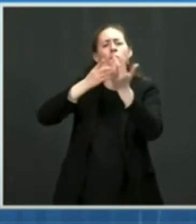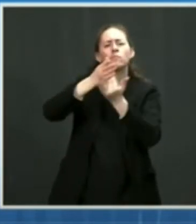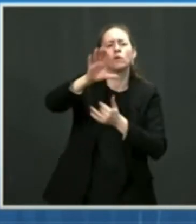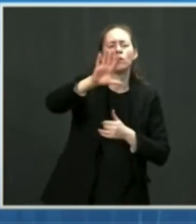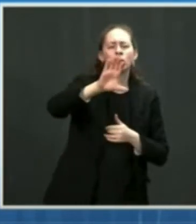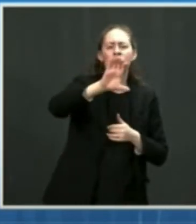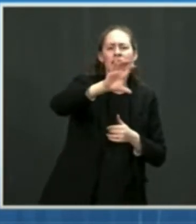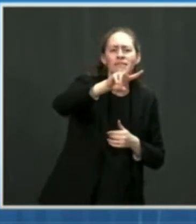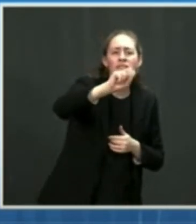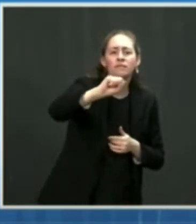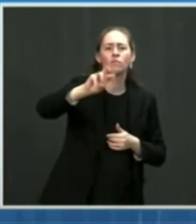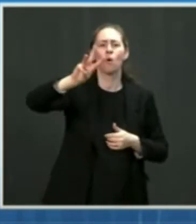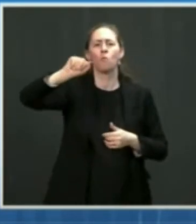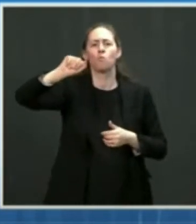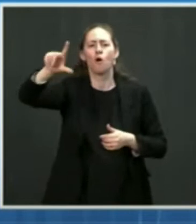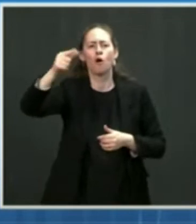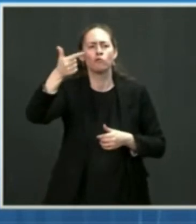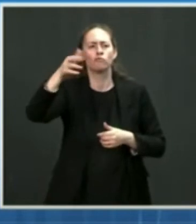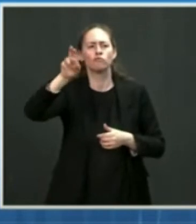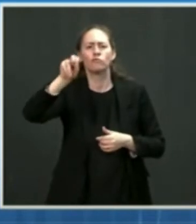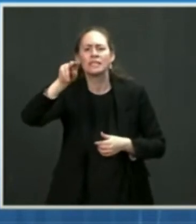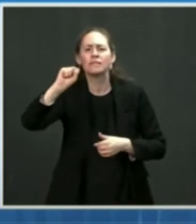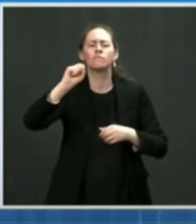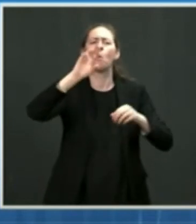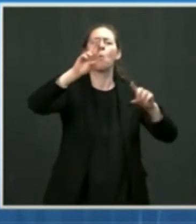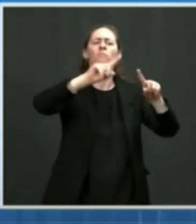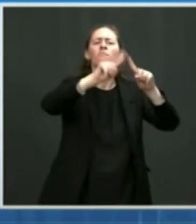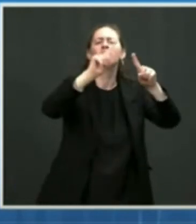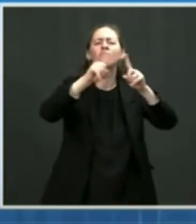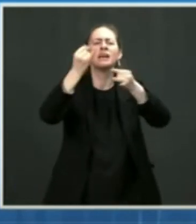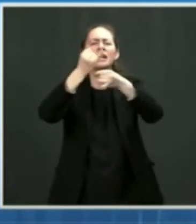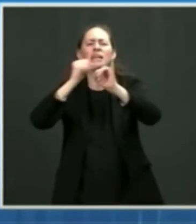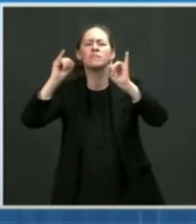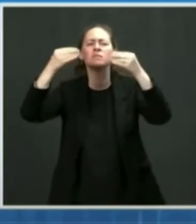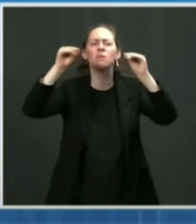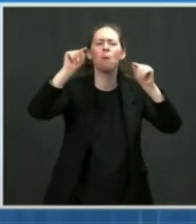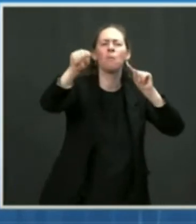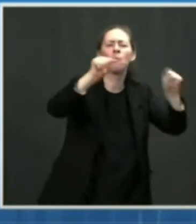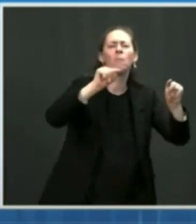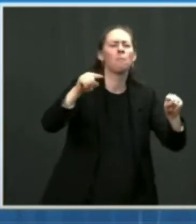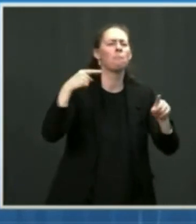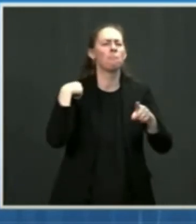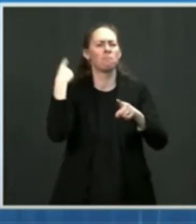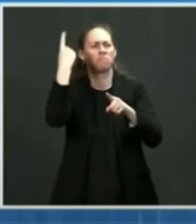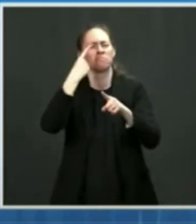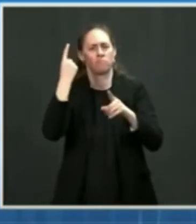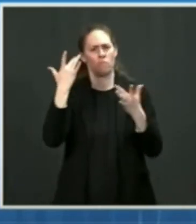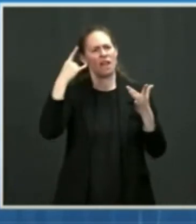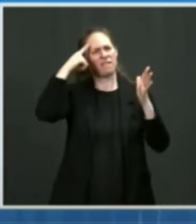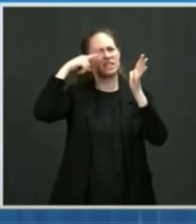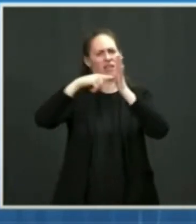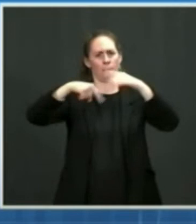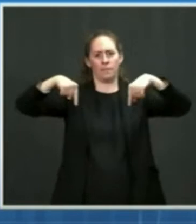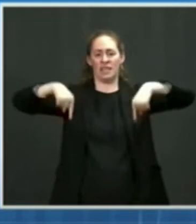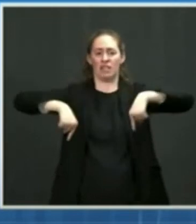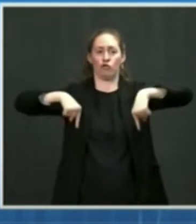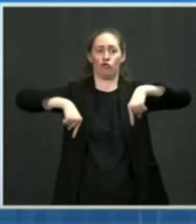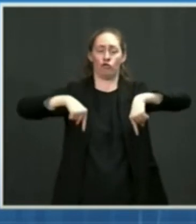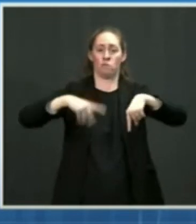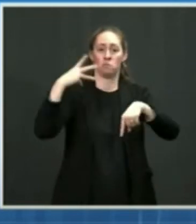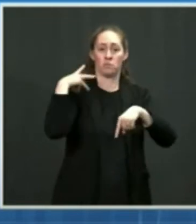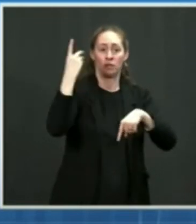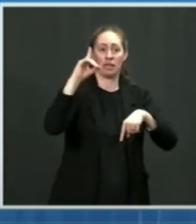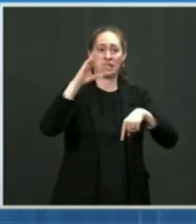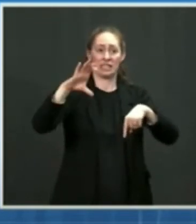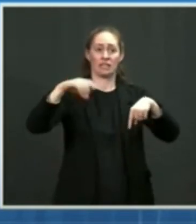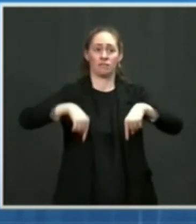independent pharmacy, because we've had some reports, particularly here in DC, that all those